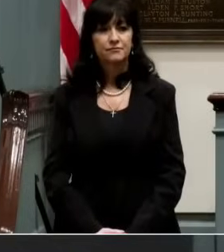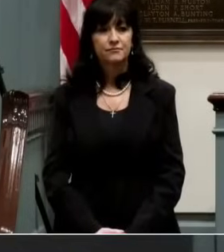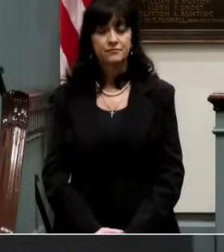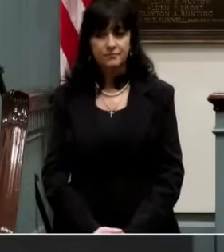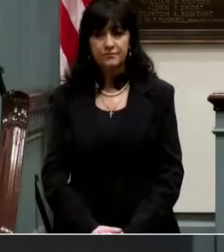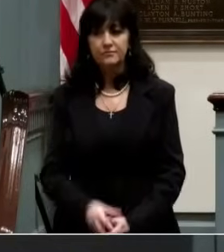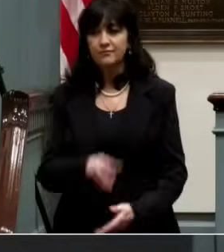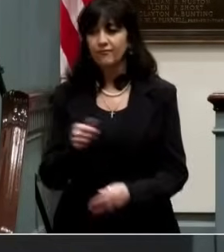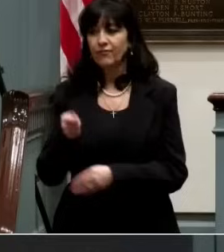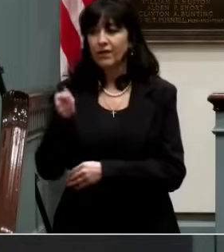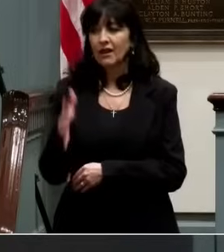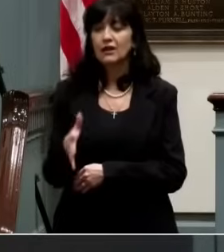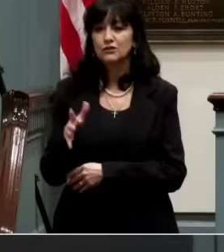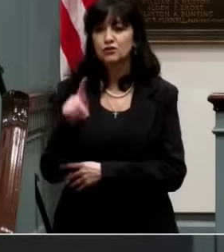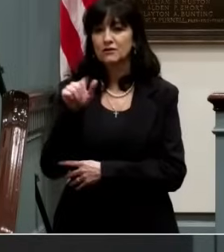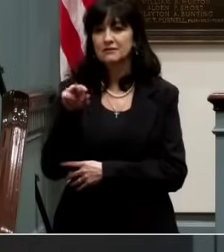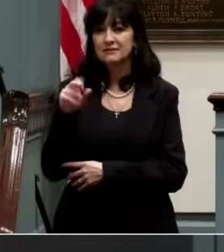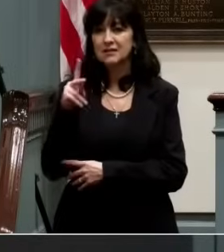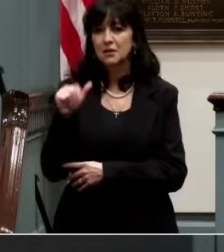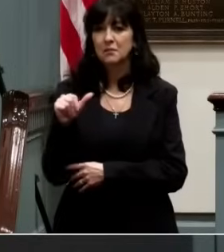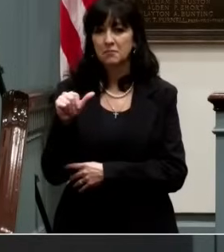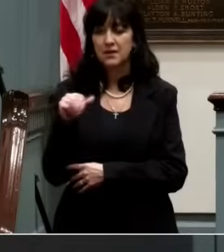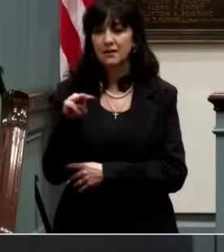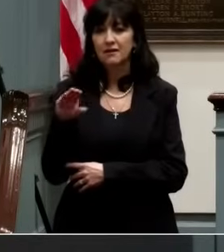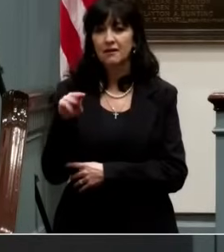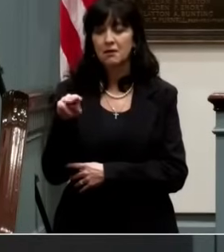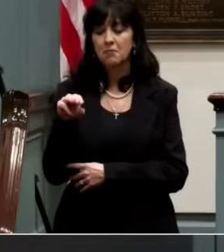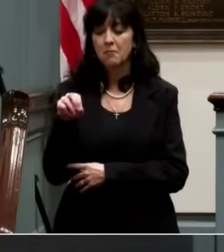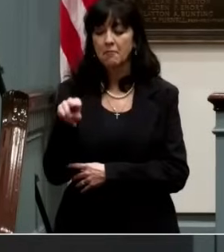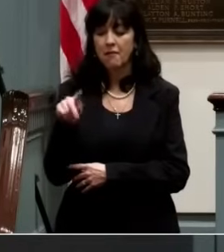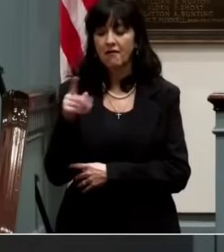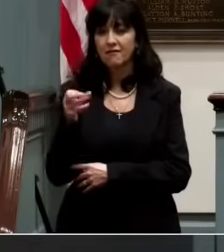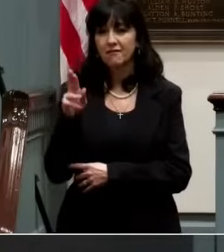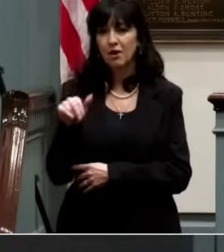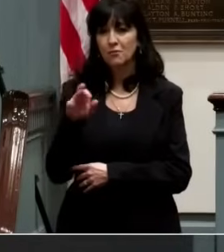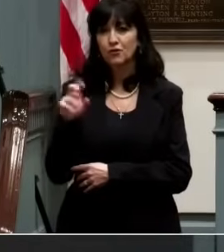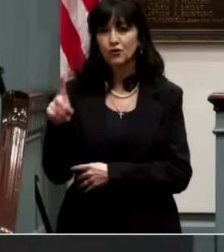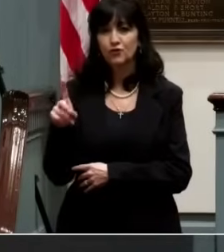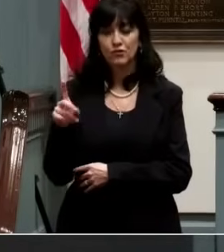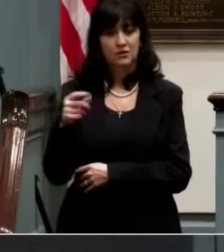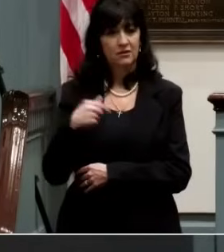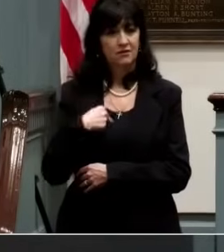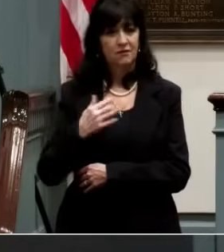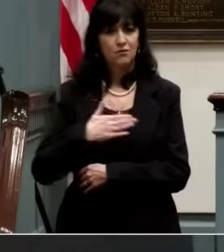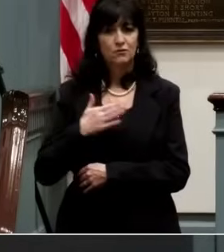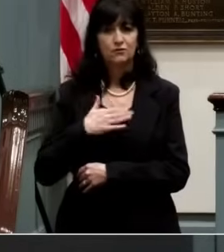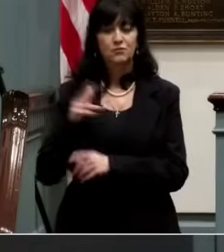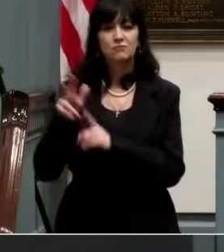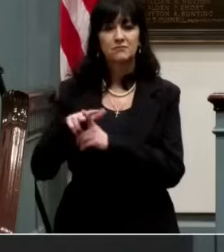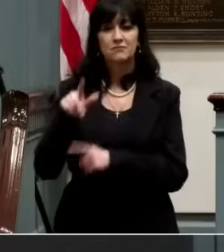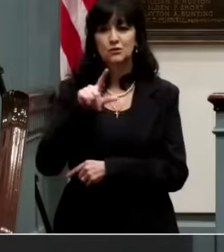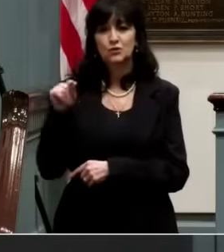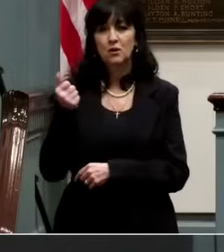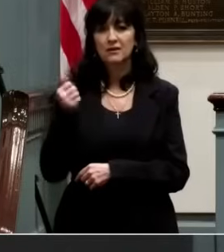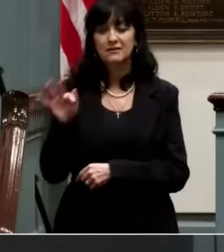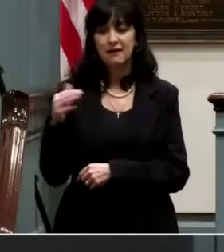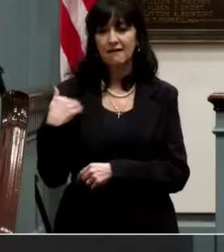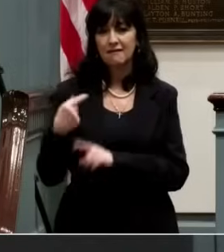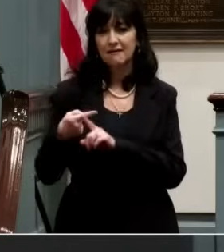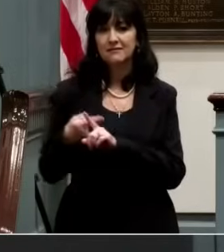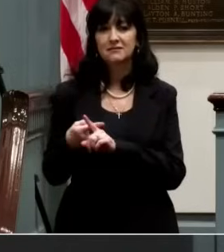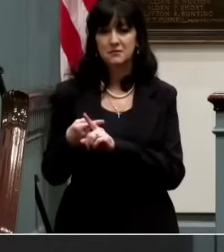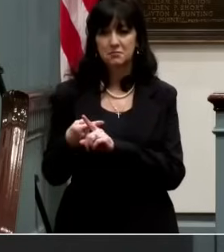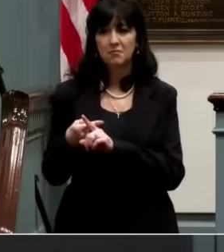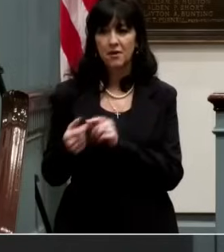And Justice Tamika Montgomery Reeves, who I was proud to nominate to our Supreme Court in 2019. Last month,